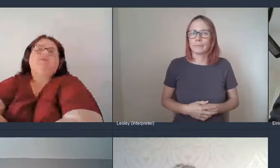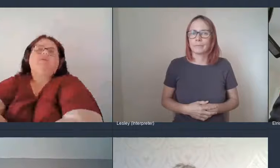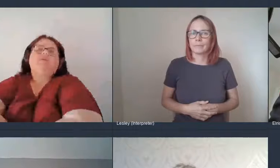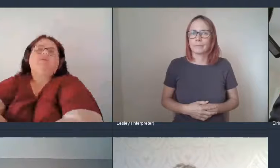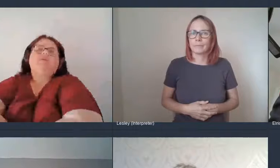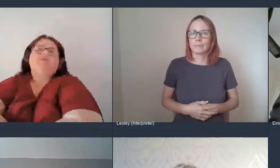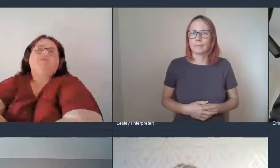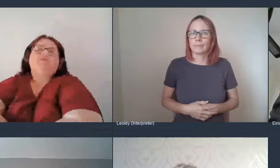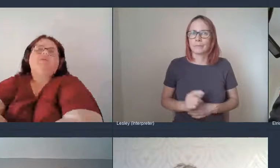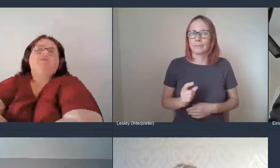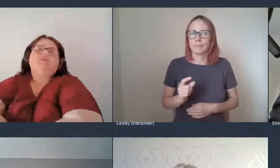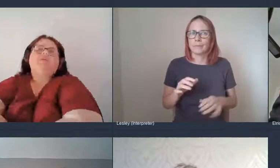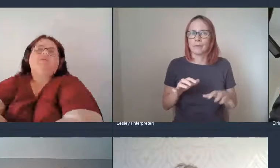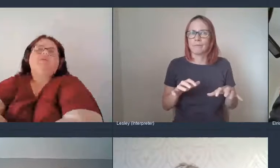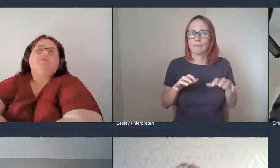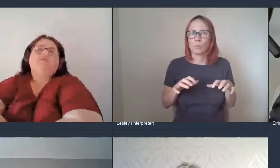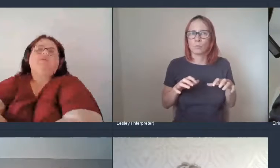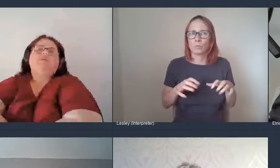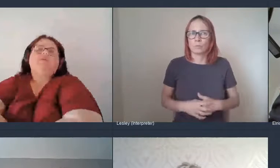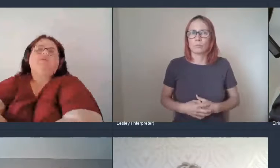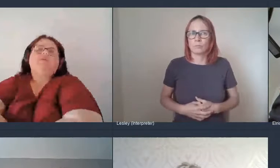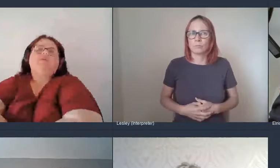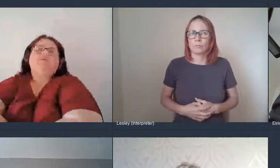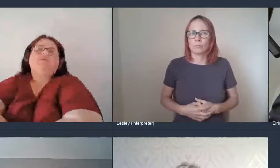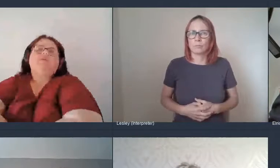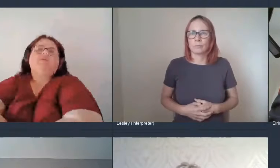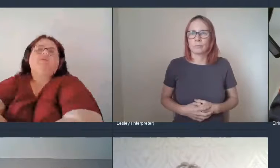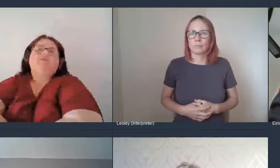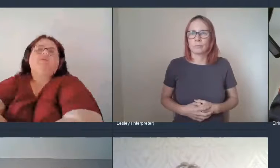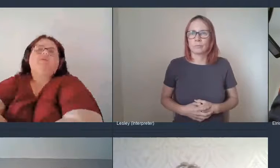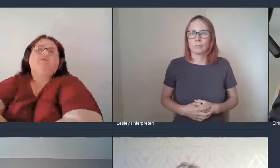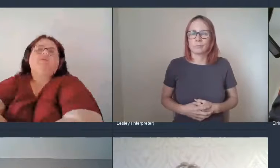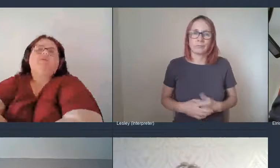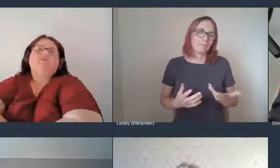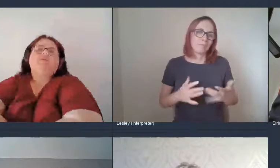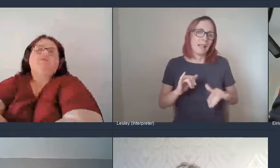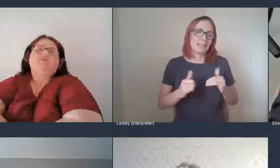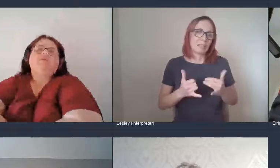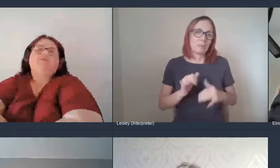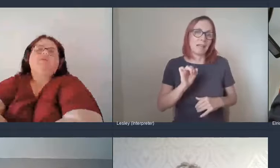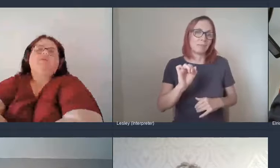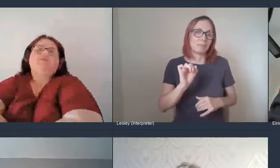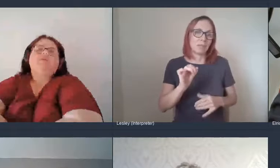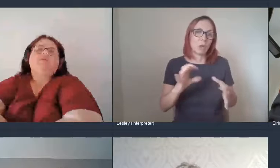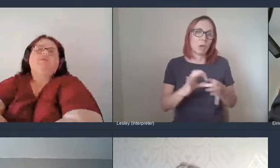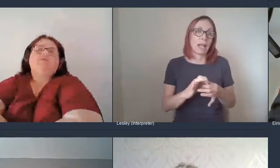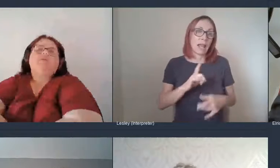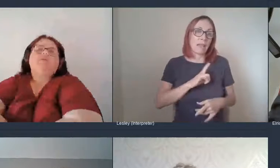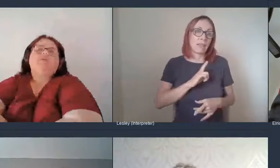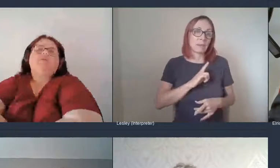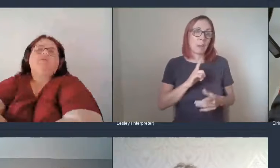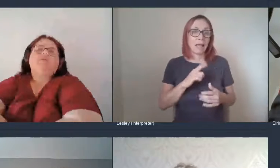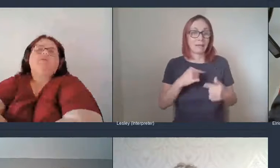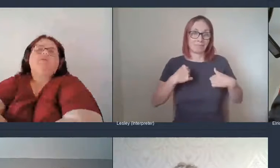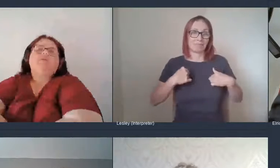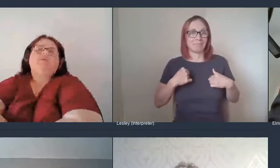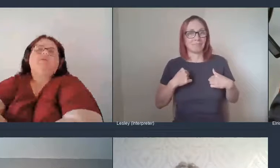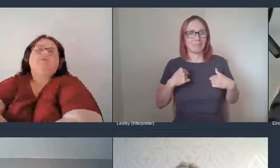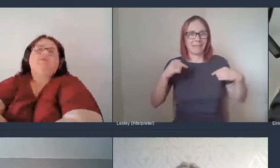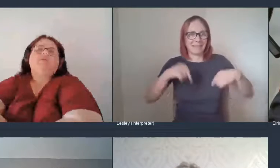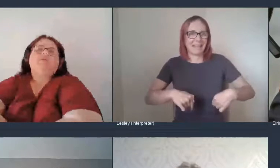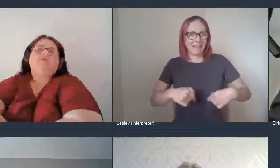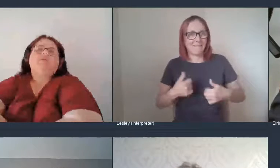Sorry, can't hear you. breaking up. Sometimes Lisa's connection drops. So that's why I'm here for backup. I was going to ask you a question.